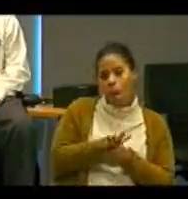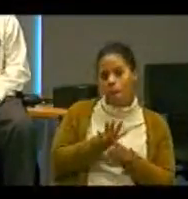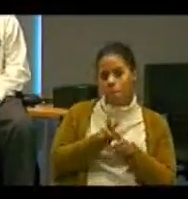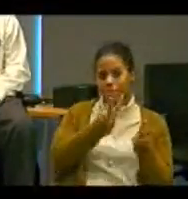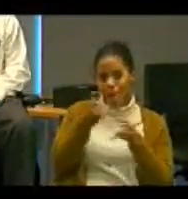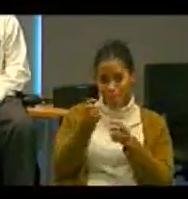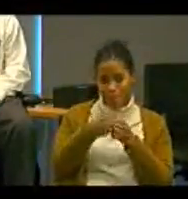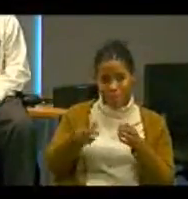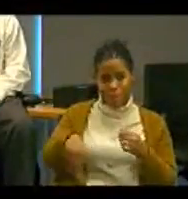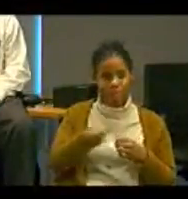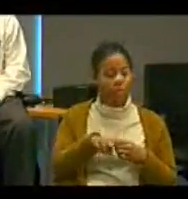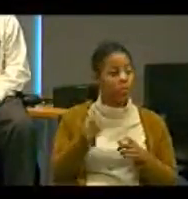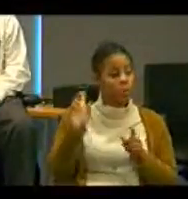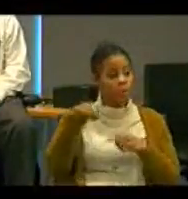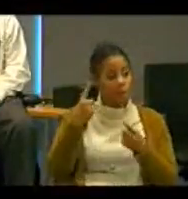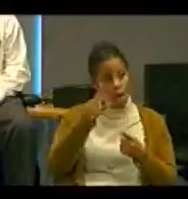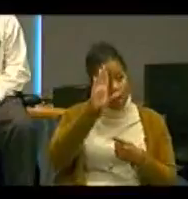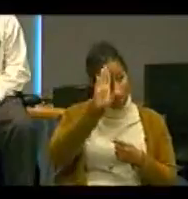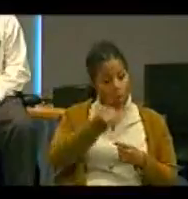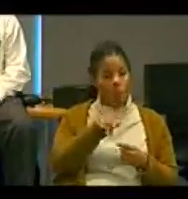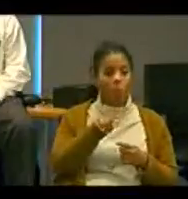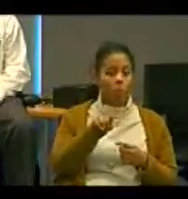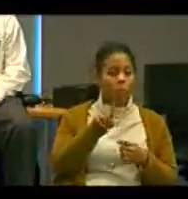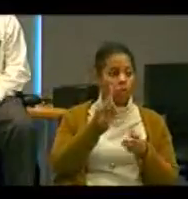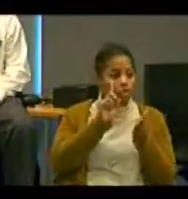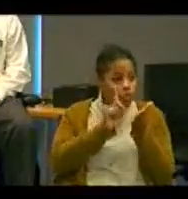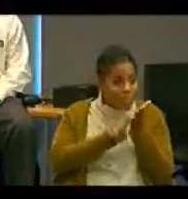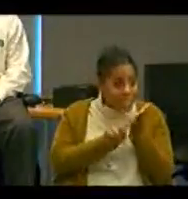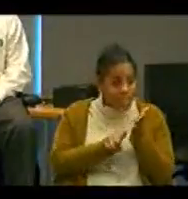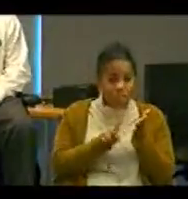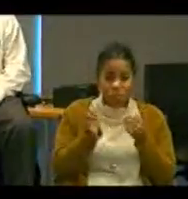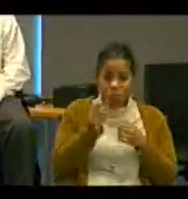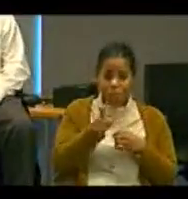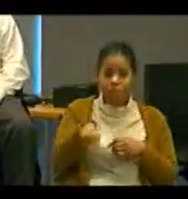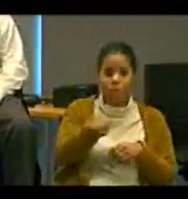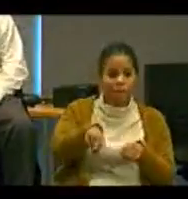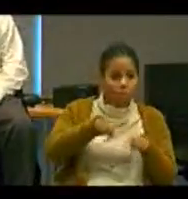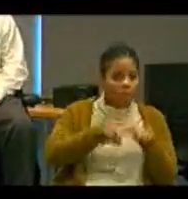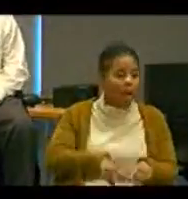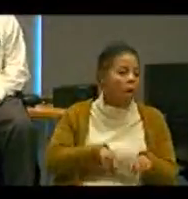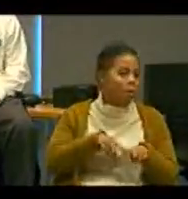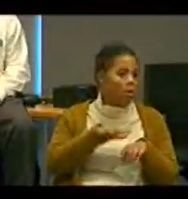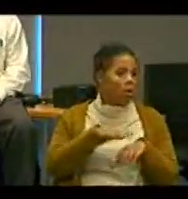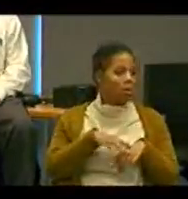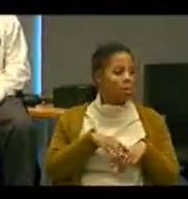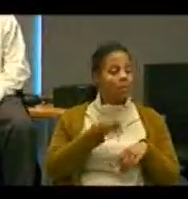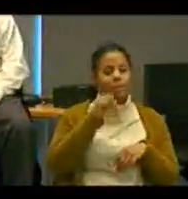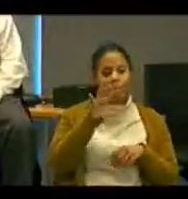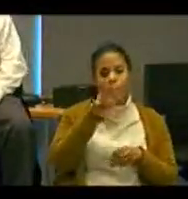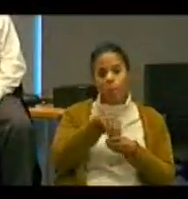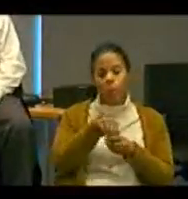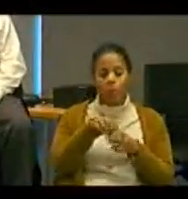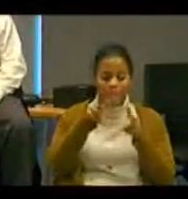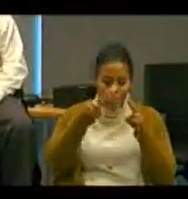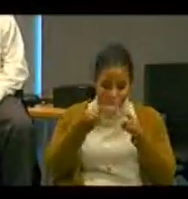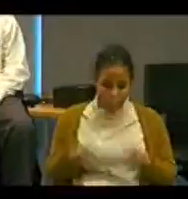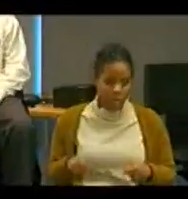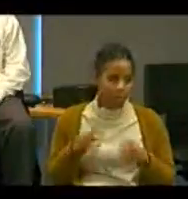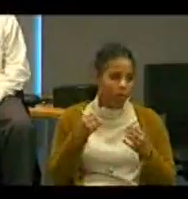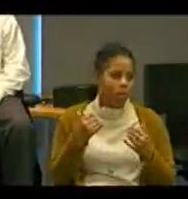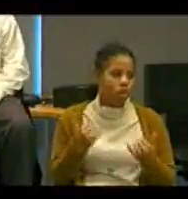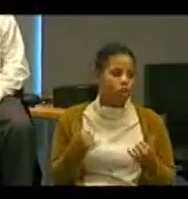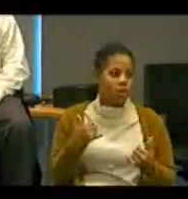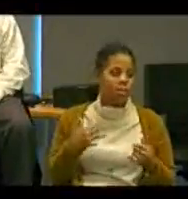So far as I know, the research that all of you rely on does not include examining the climate surveys that are a standard feature